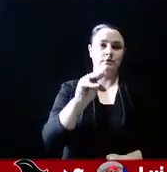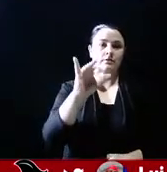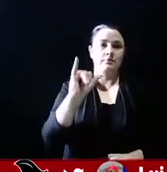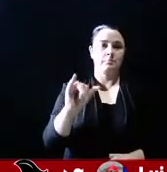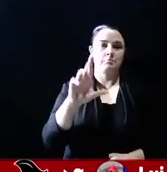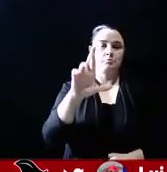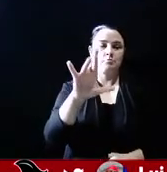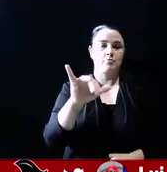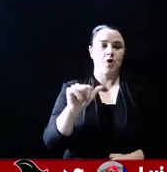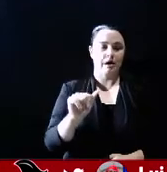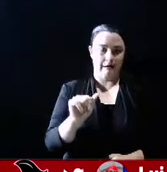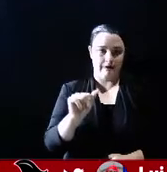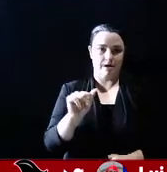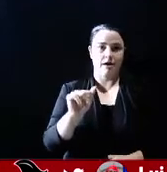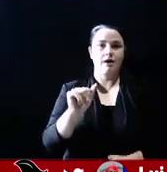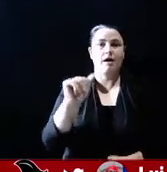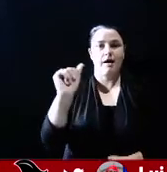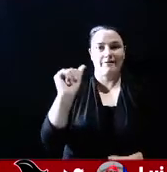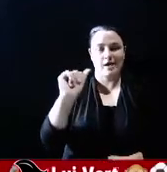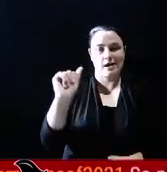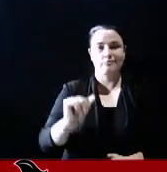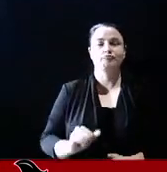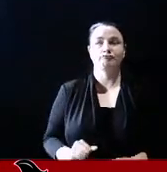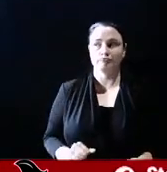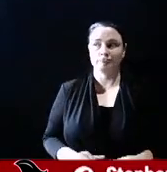Maria Belin Avila.